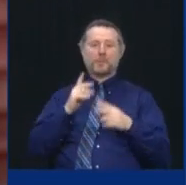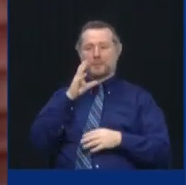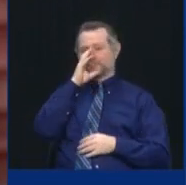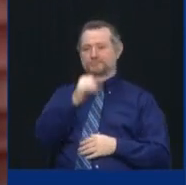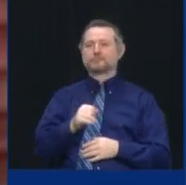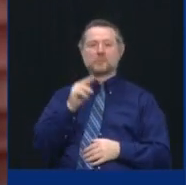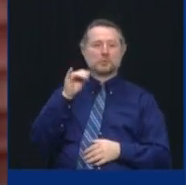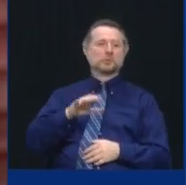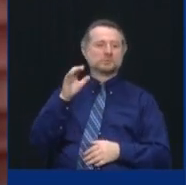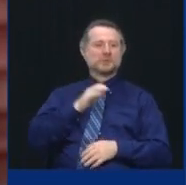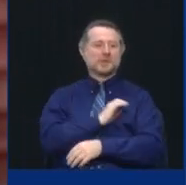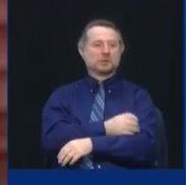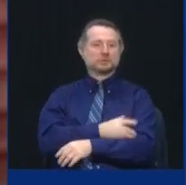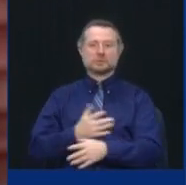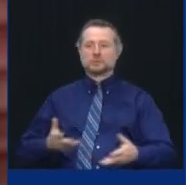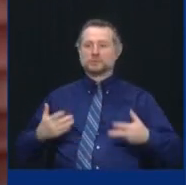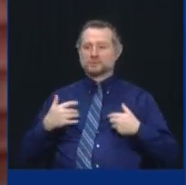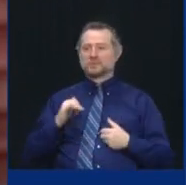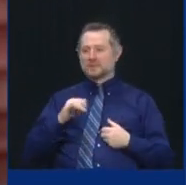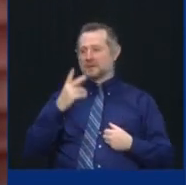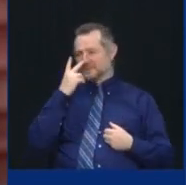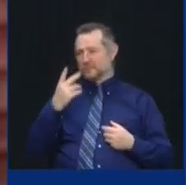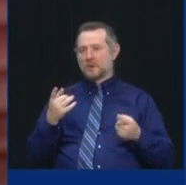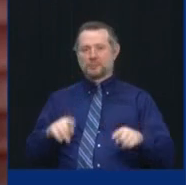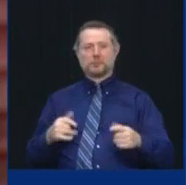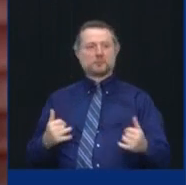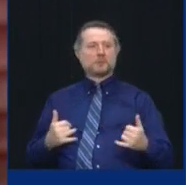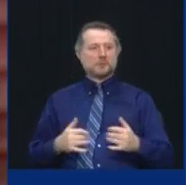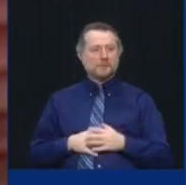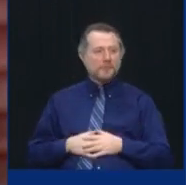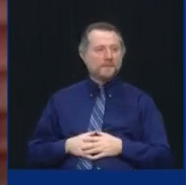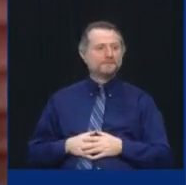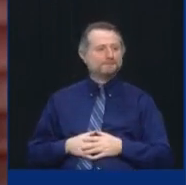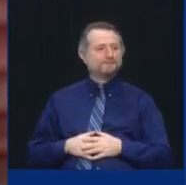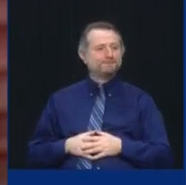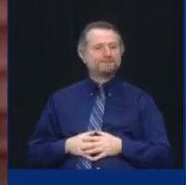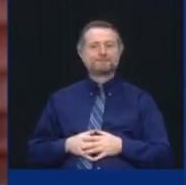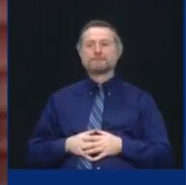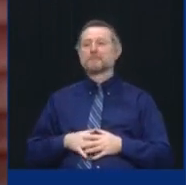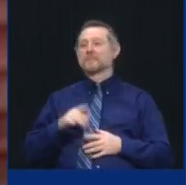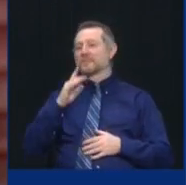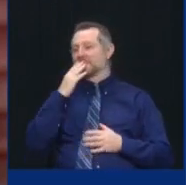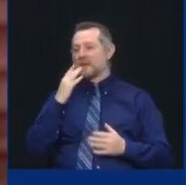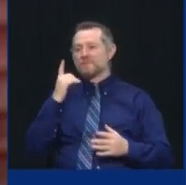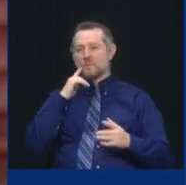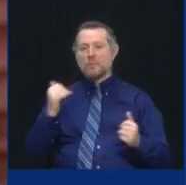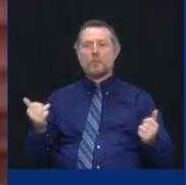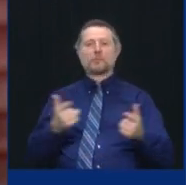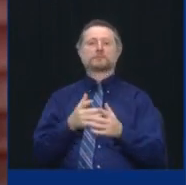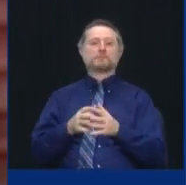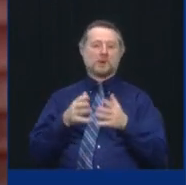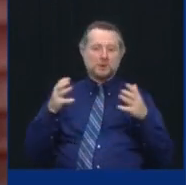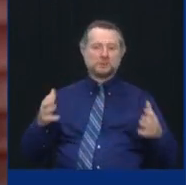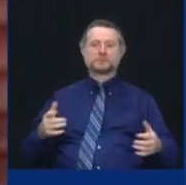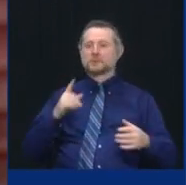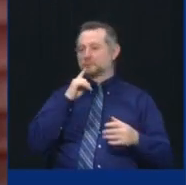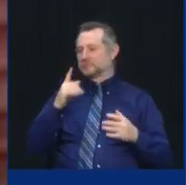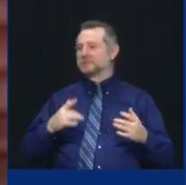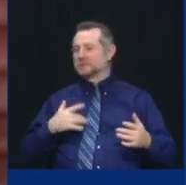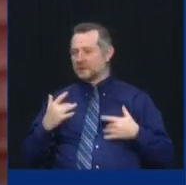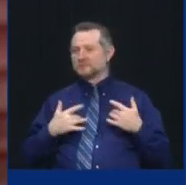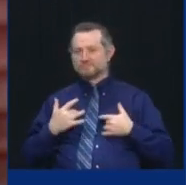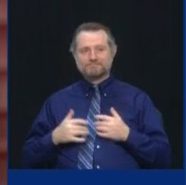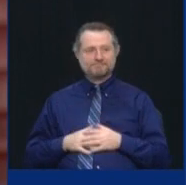And that's what you see coming back to life today. So thank you all very, very much. It's very exciting.